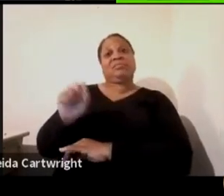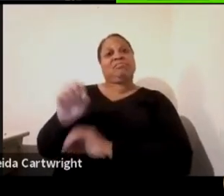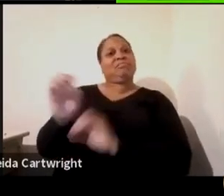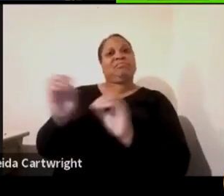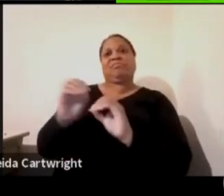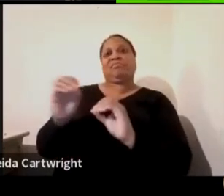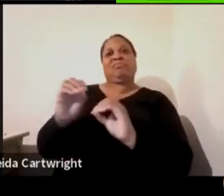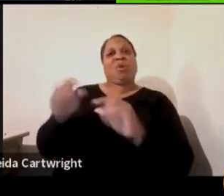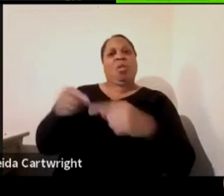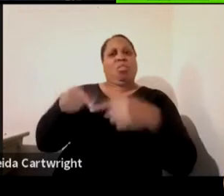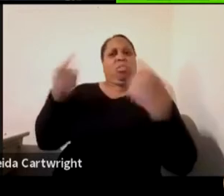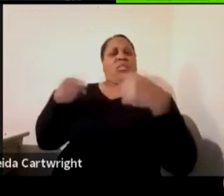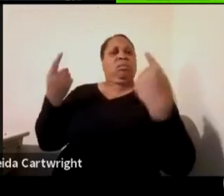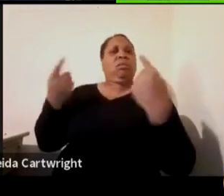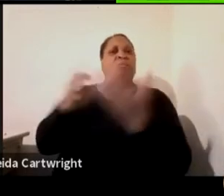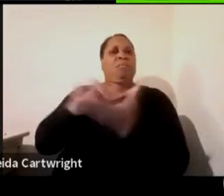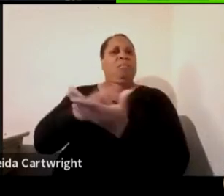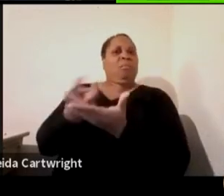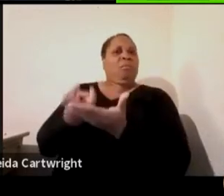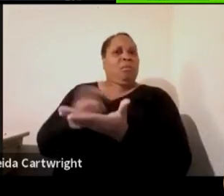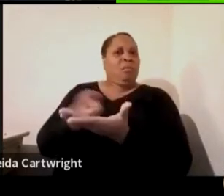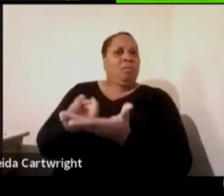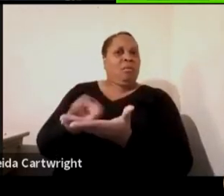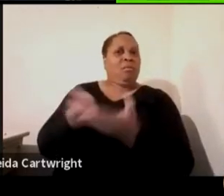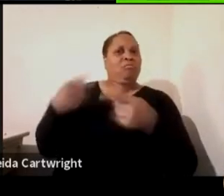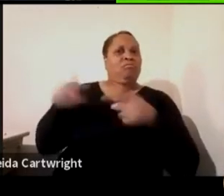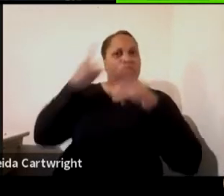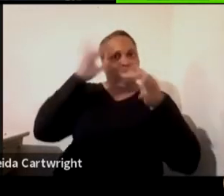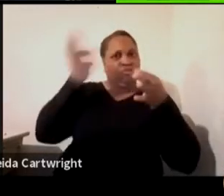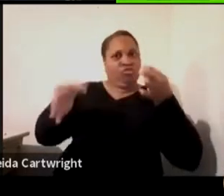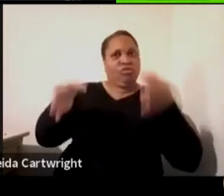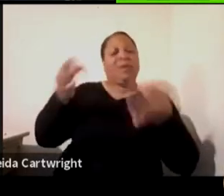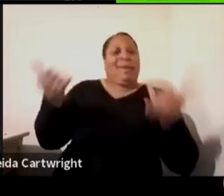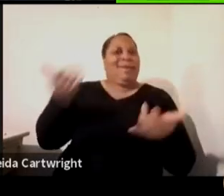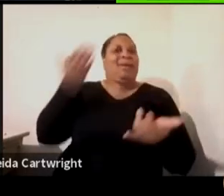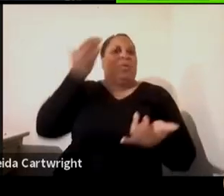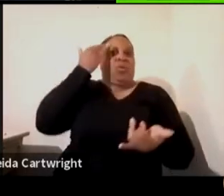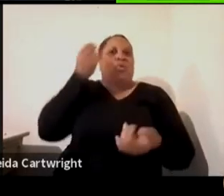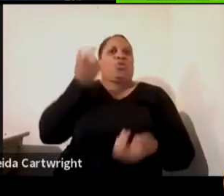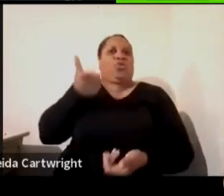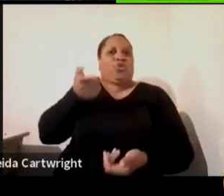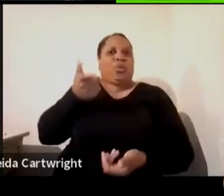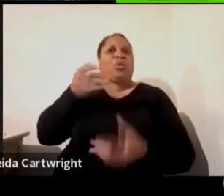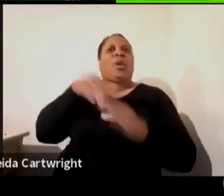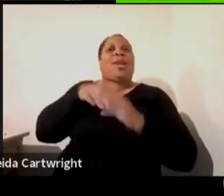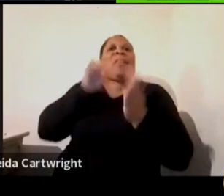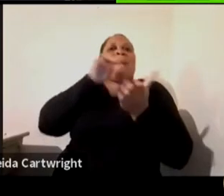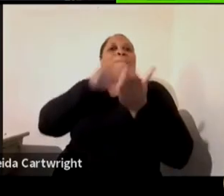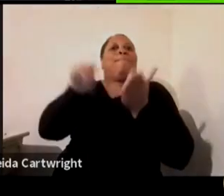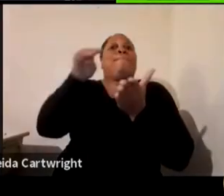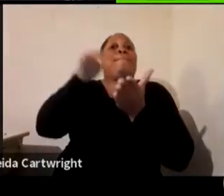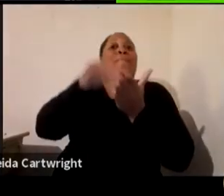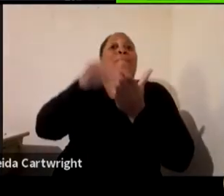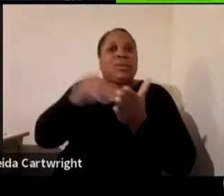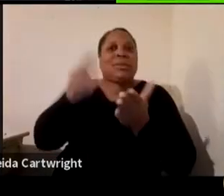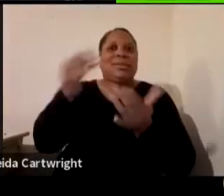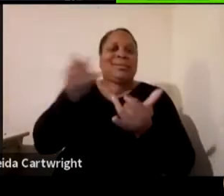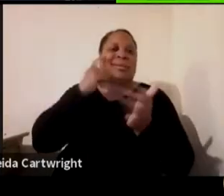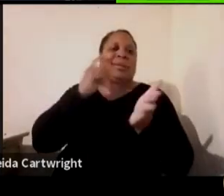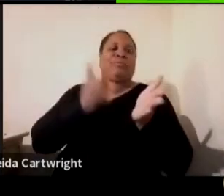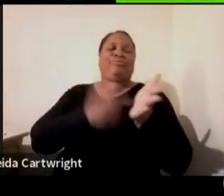anaphylactic reactions in the trial, though now we know that there were 21 in the millions that have now received